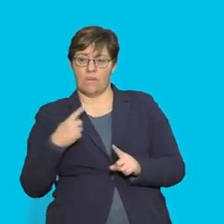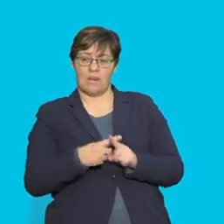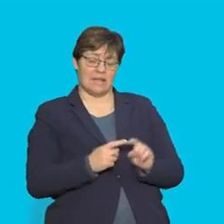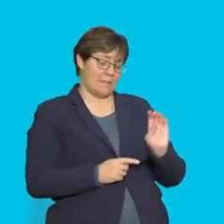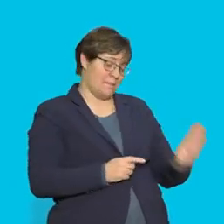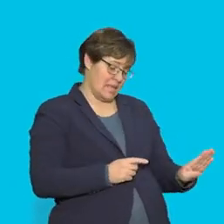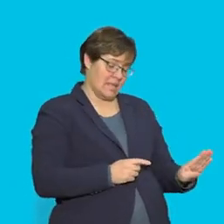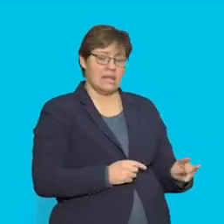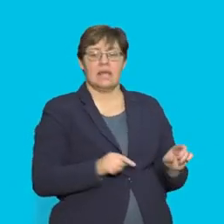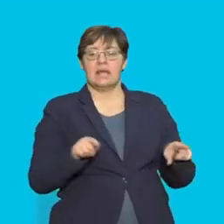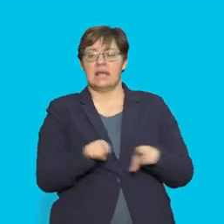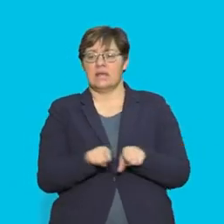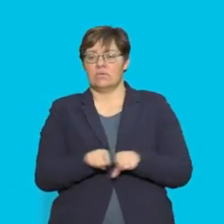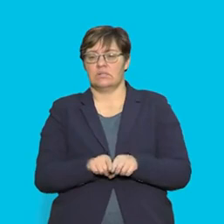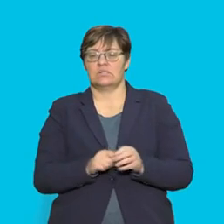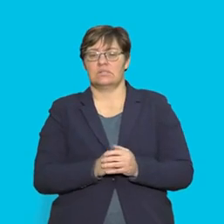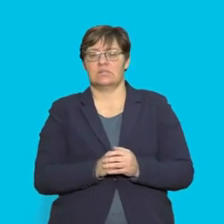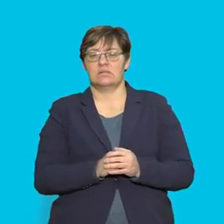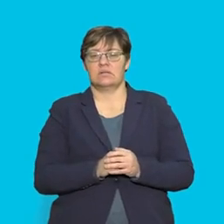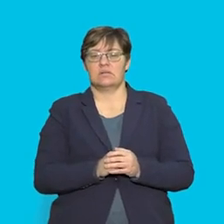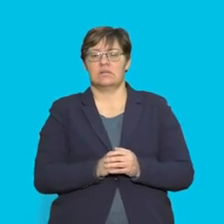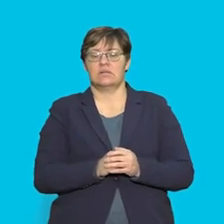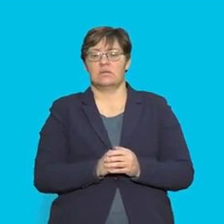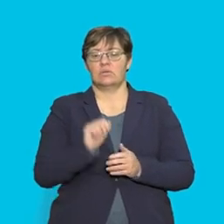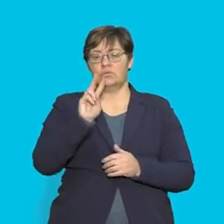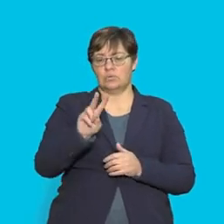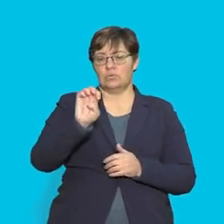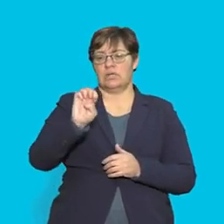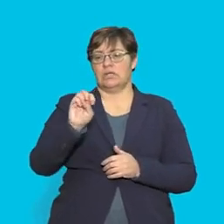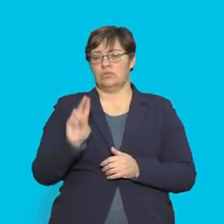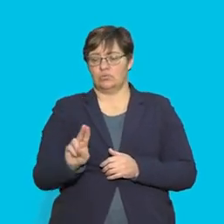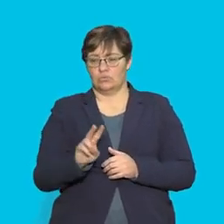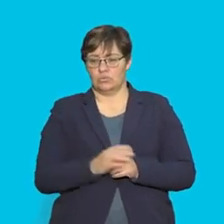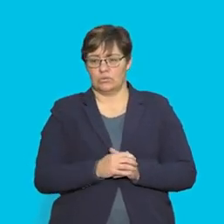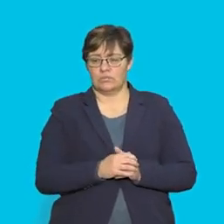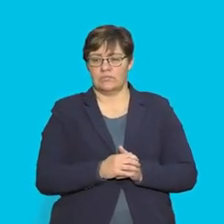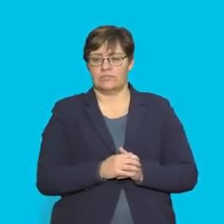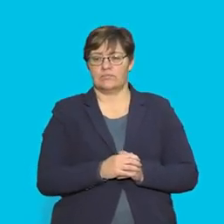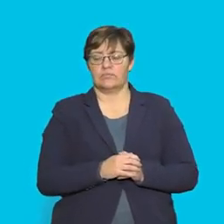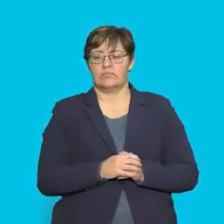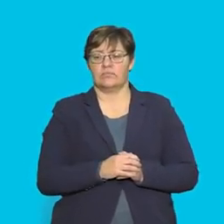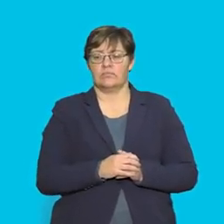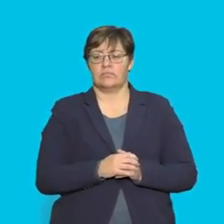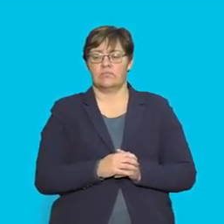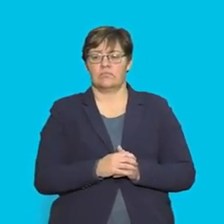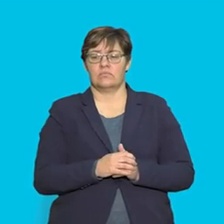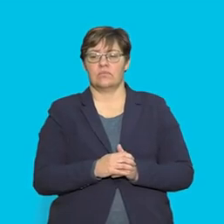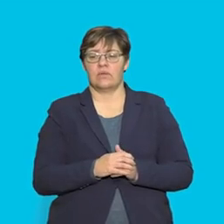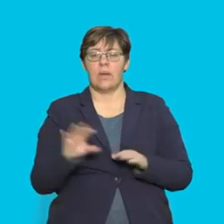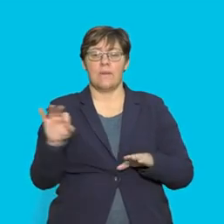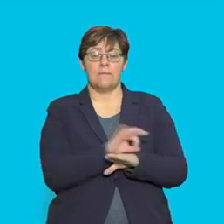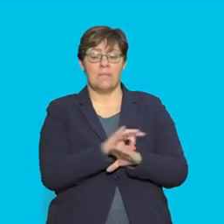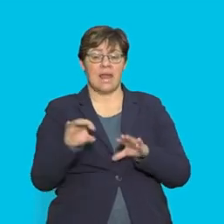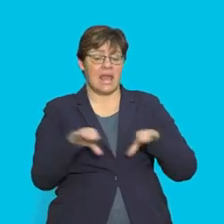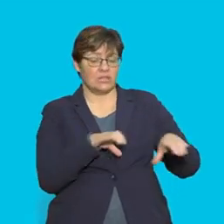to 2E2, right? All right, so what do I know about E2? My plan of action is I must